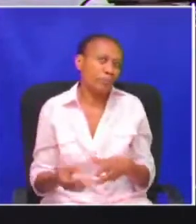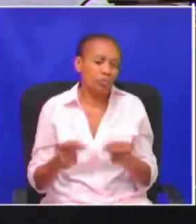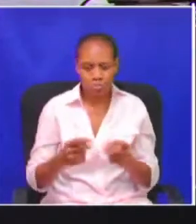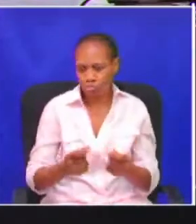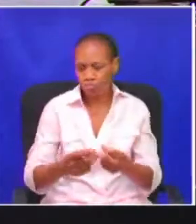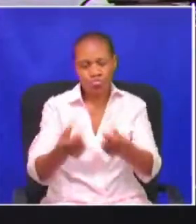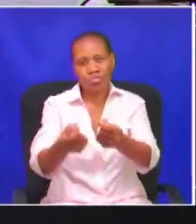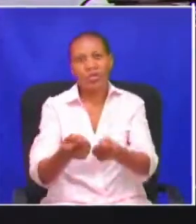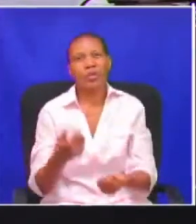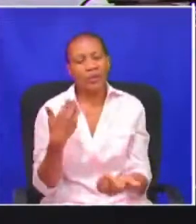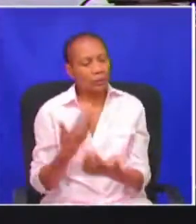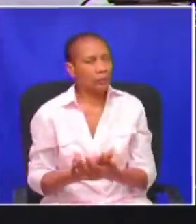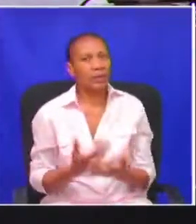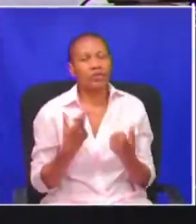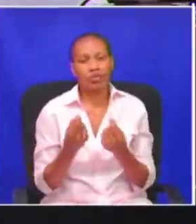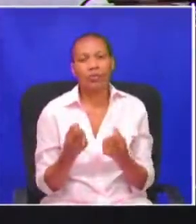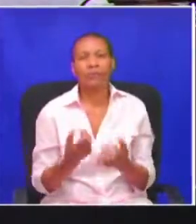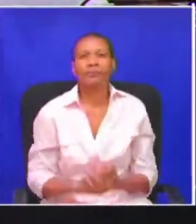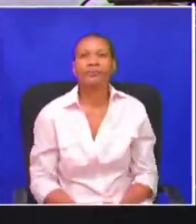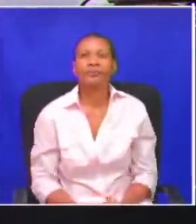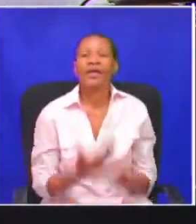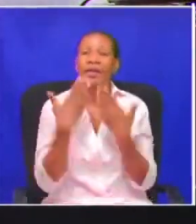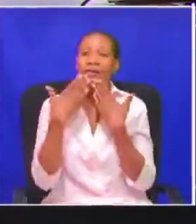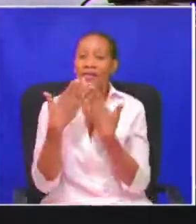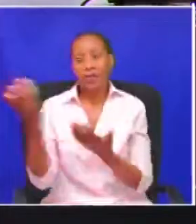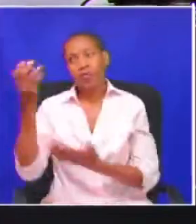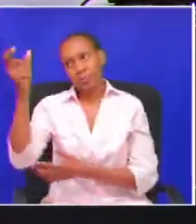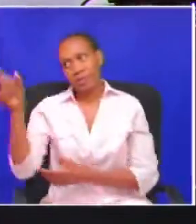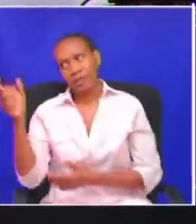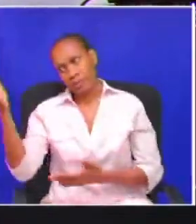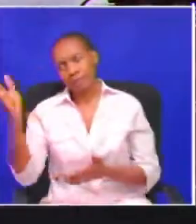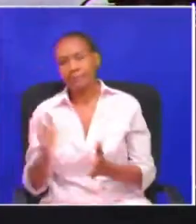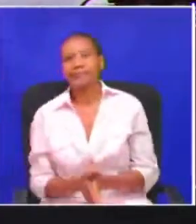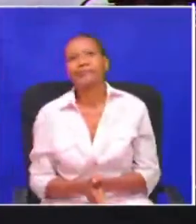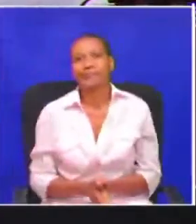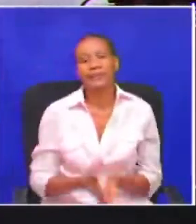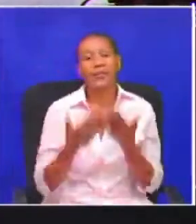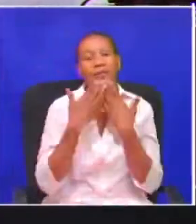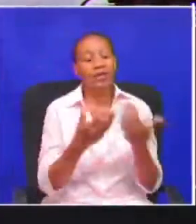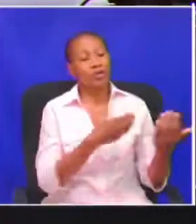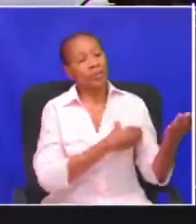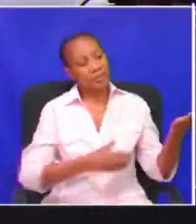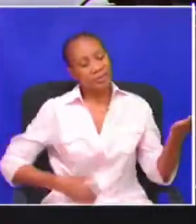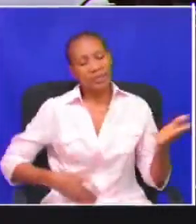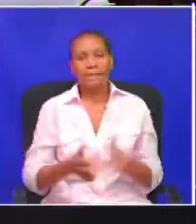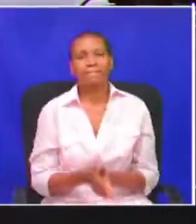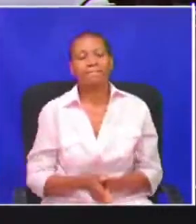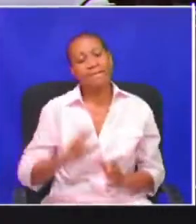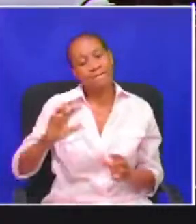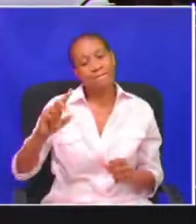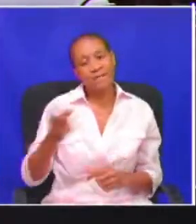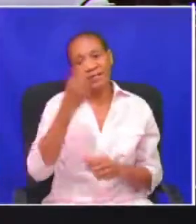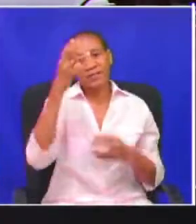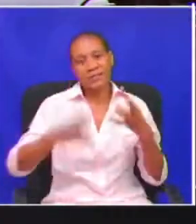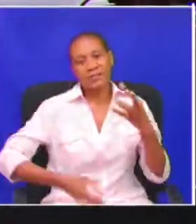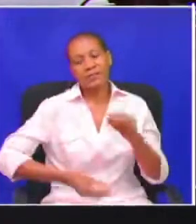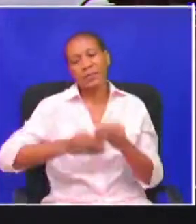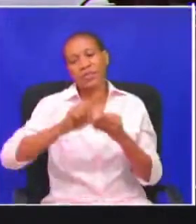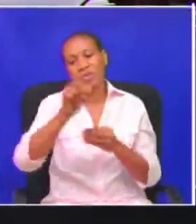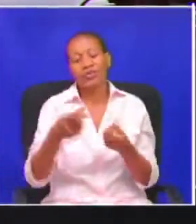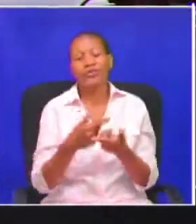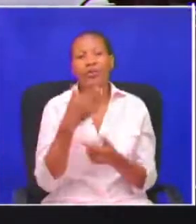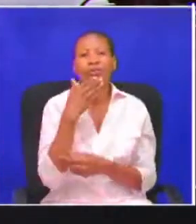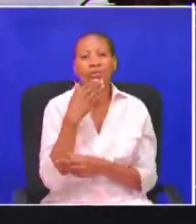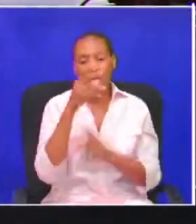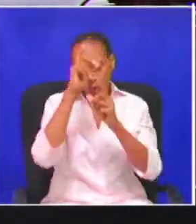effectively as we possibly can. Thank you, Honorable Speaker. Thank you, Mr. President. The first supplementary question will be taken